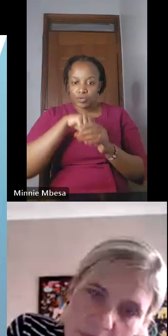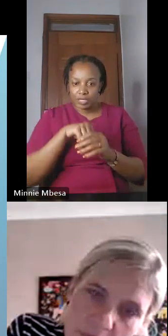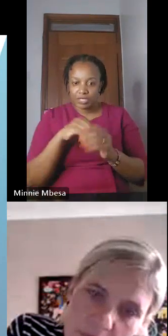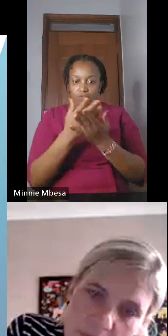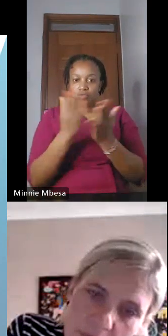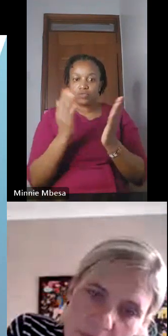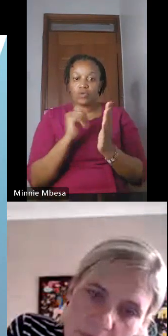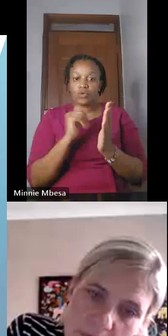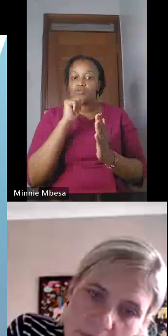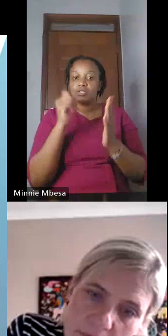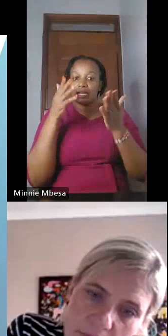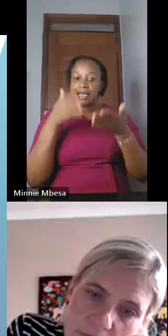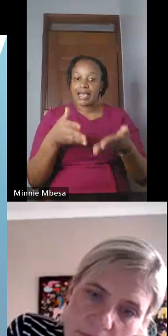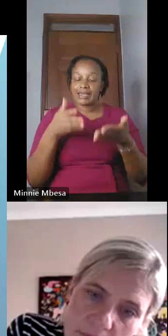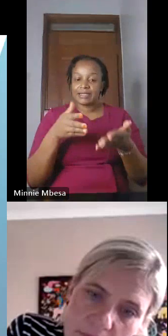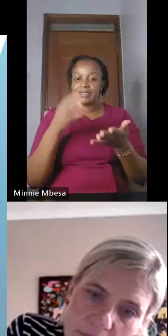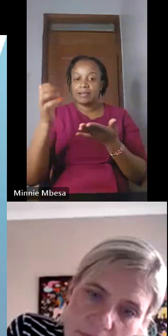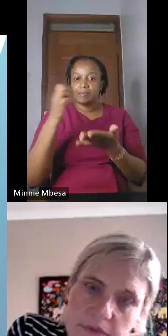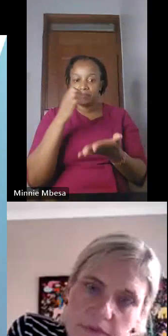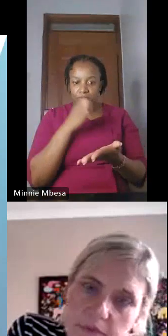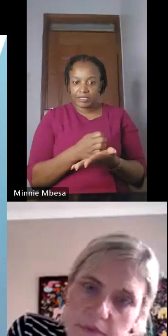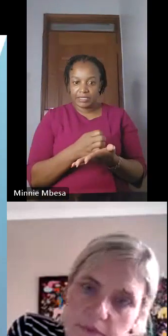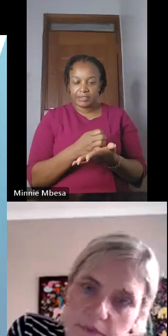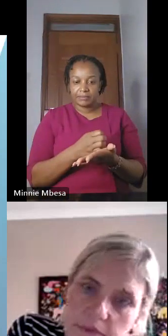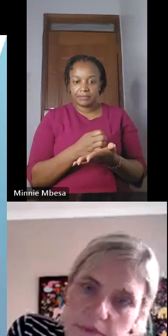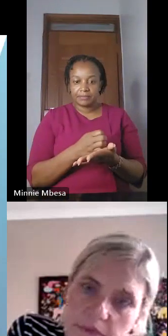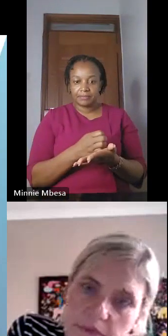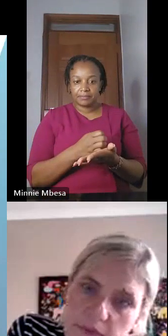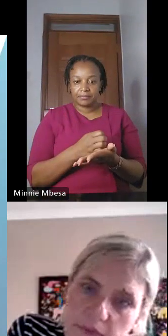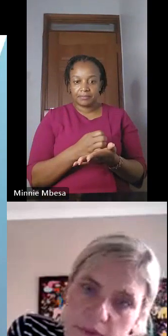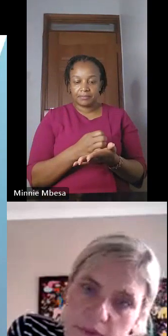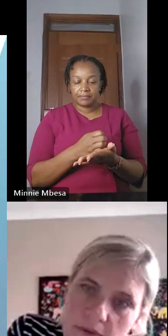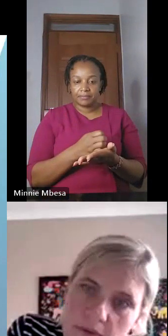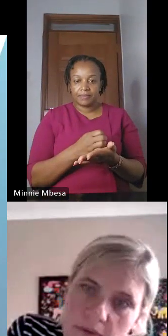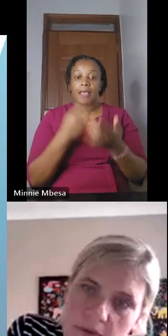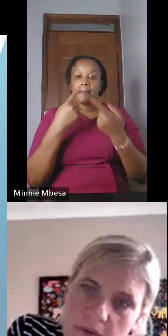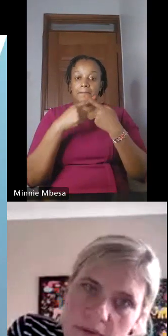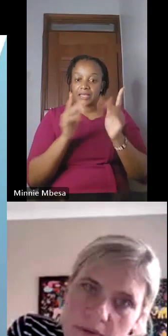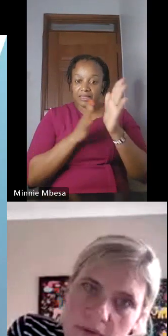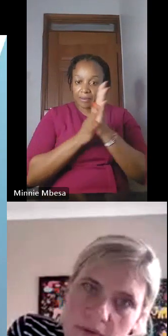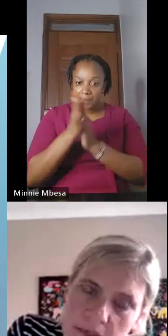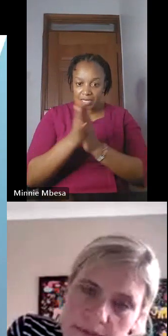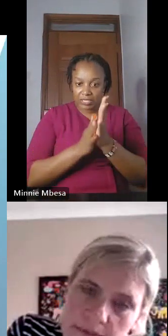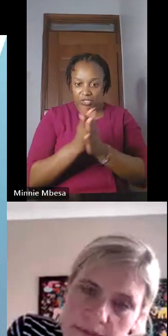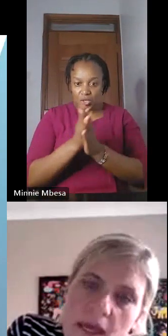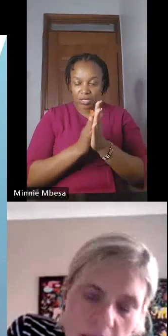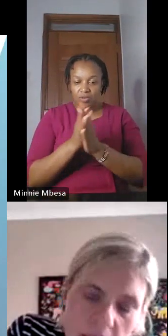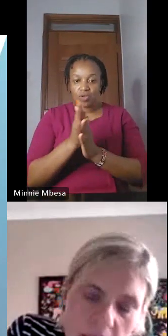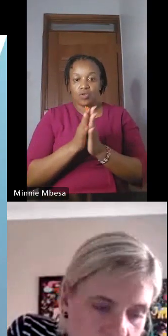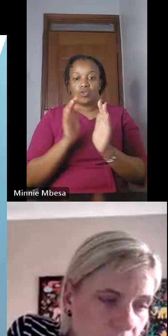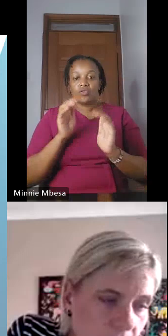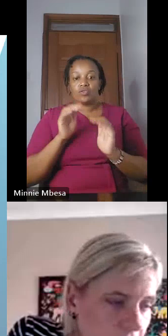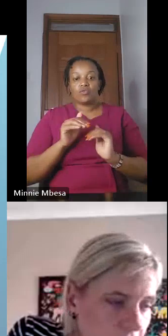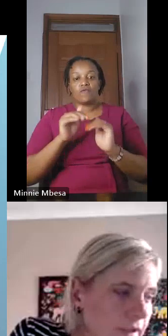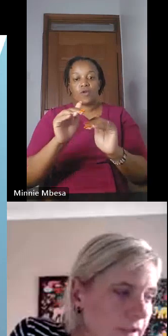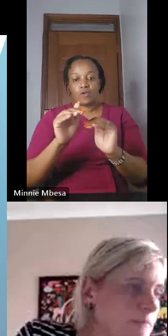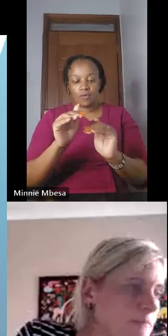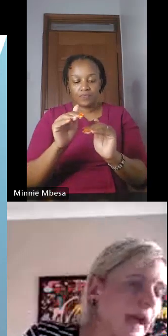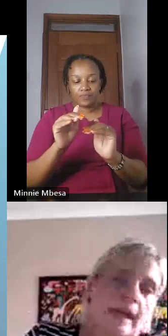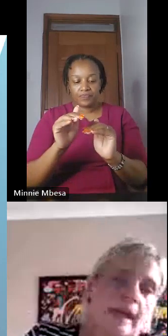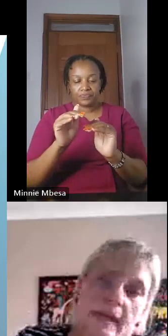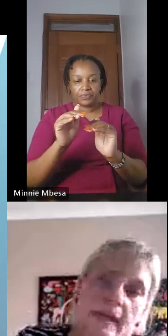have a future. They have a passion to follow Yes. their Tsepo, dream.